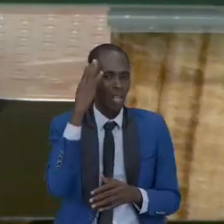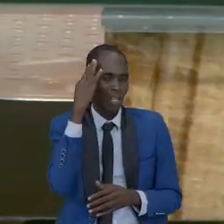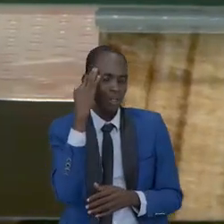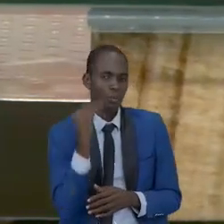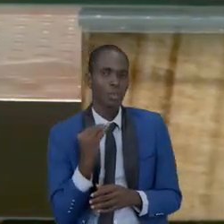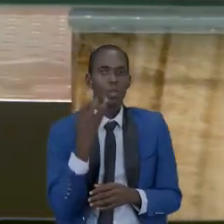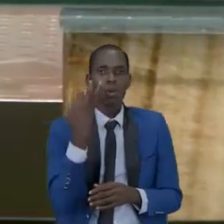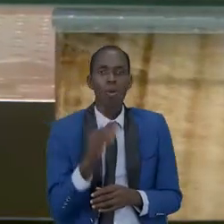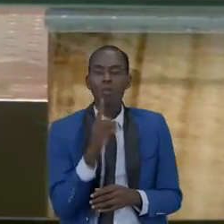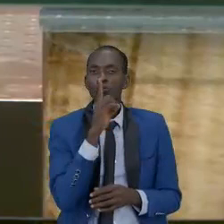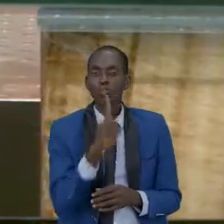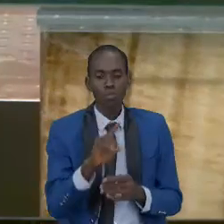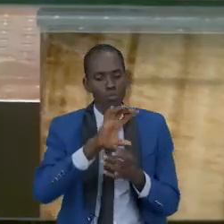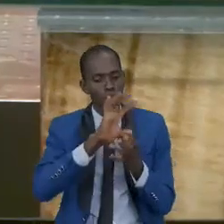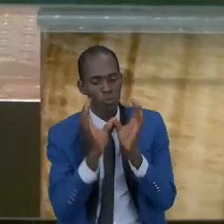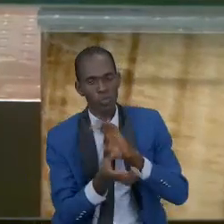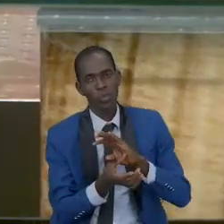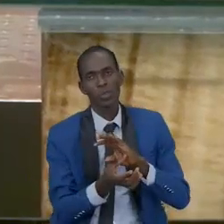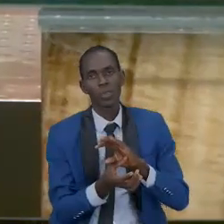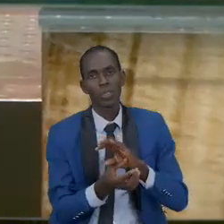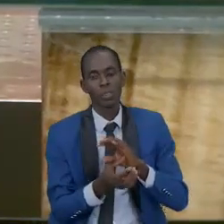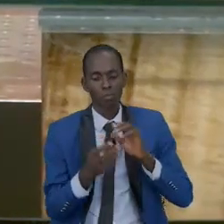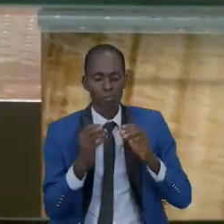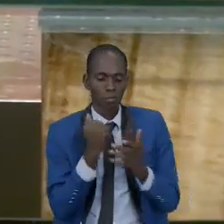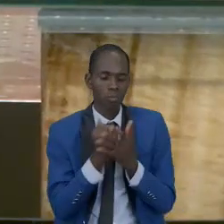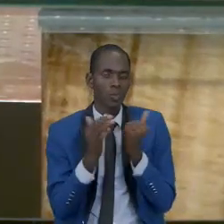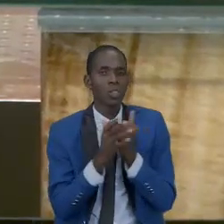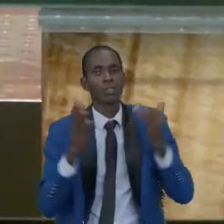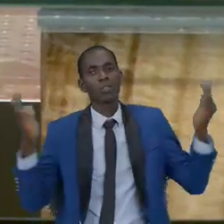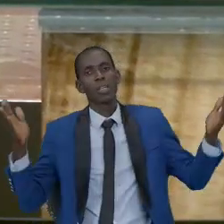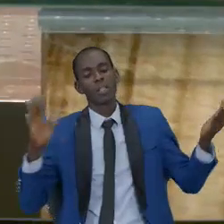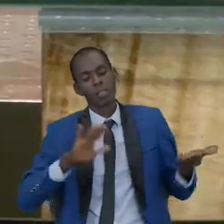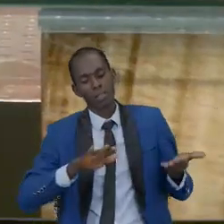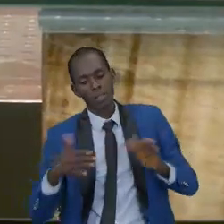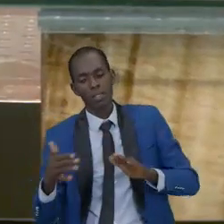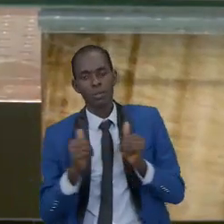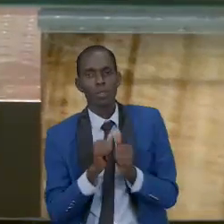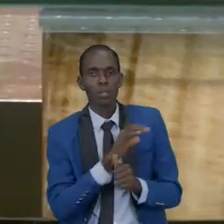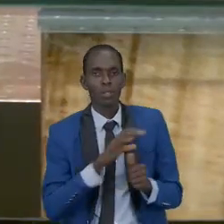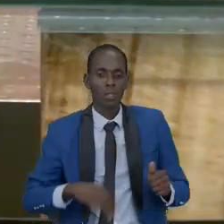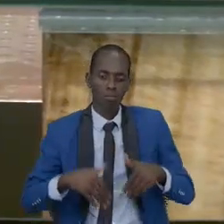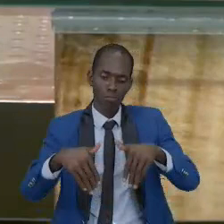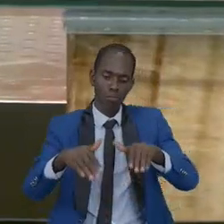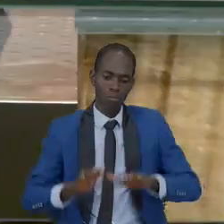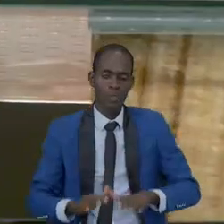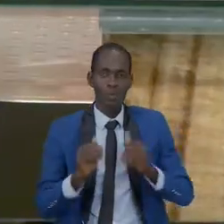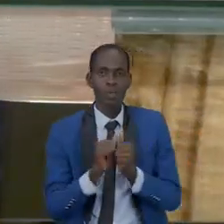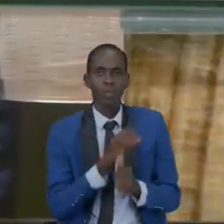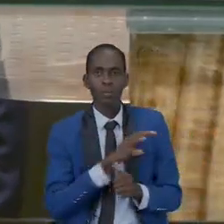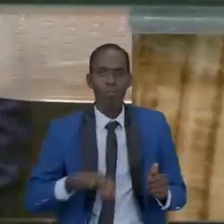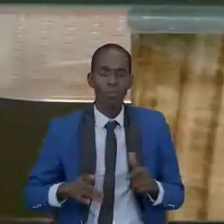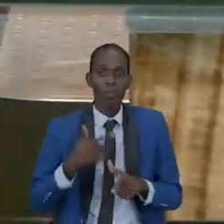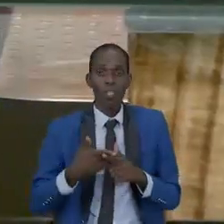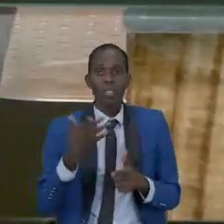of real conversion. Crucified, dead with Christ, buried with Christ, and then there's a